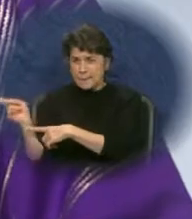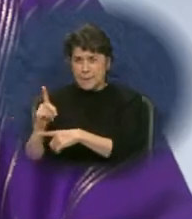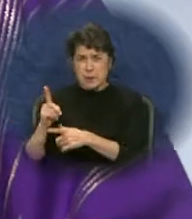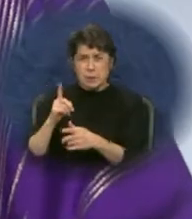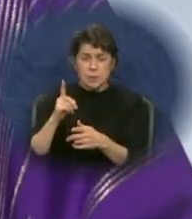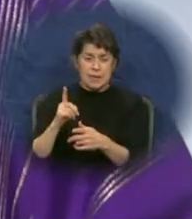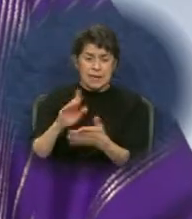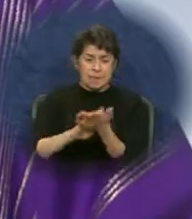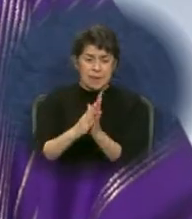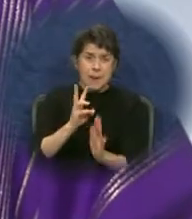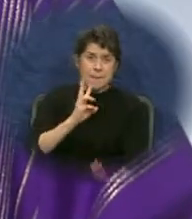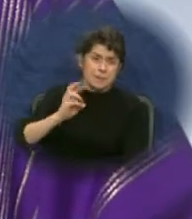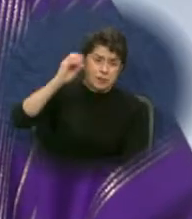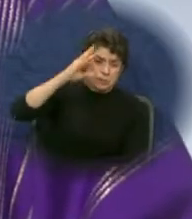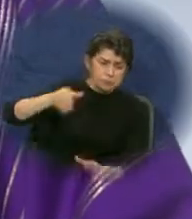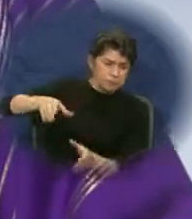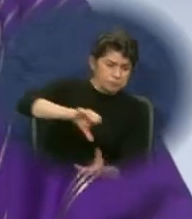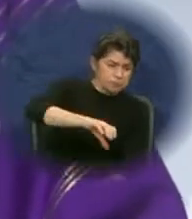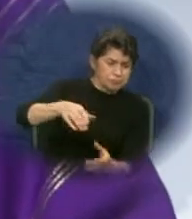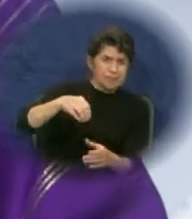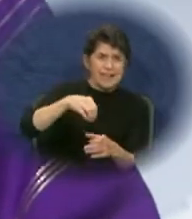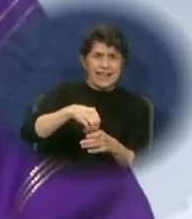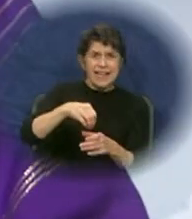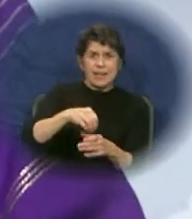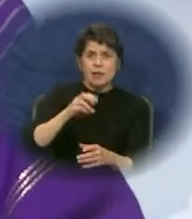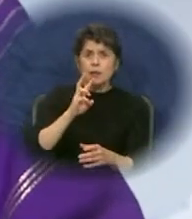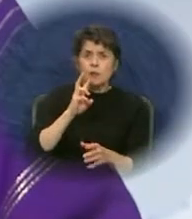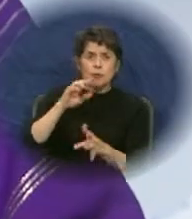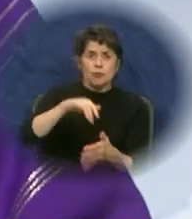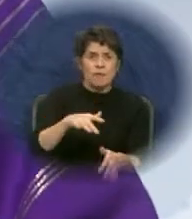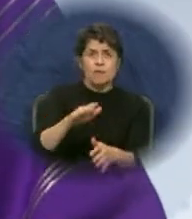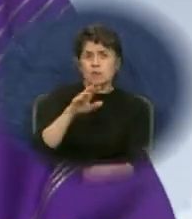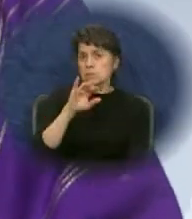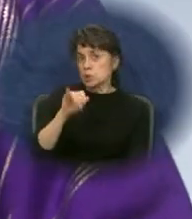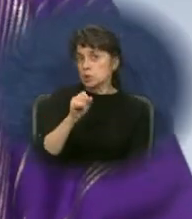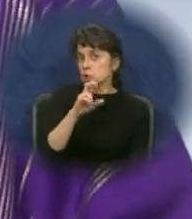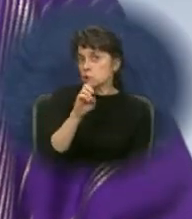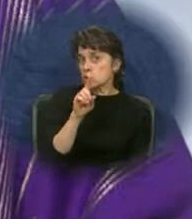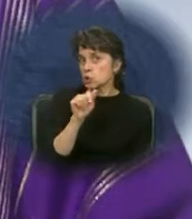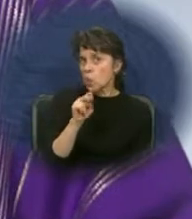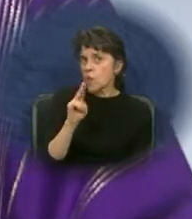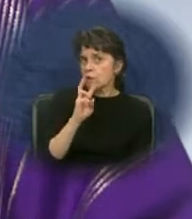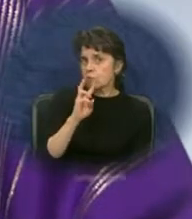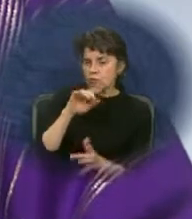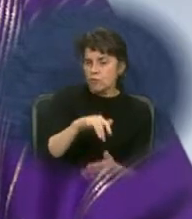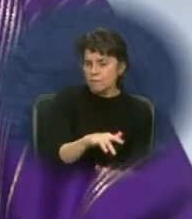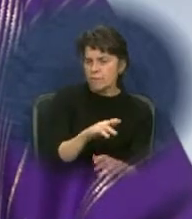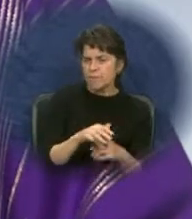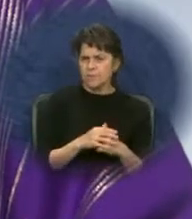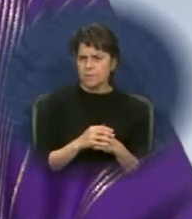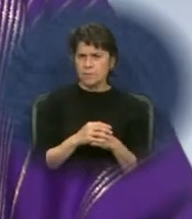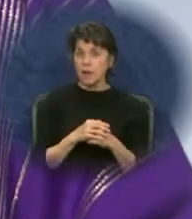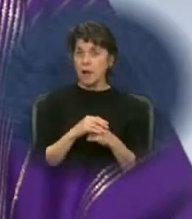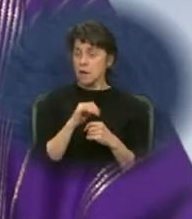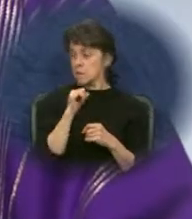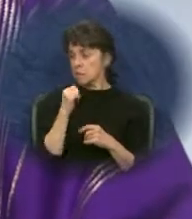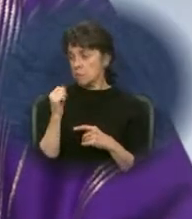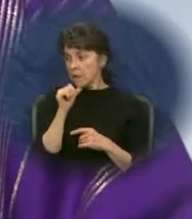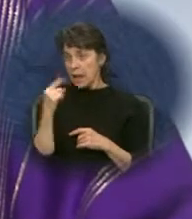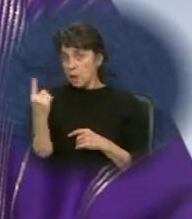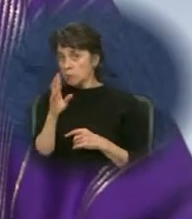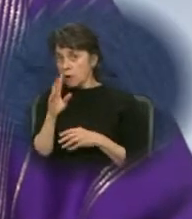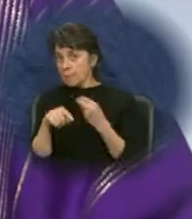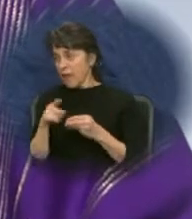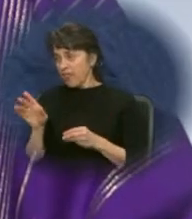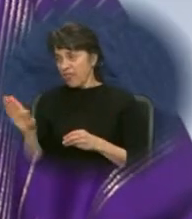to John's message in many different ways. And not just a recitation of their wrongdoings,